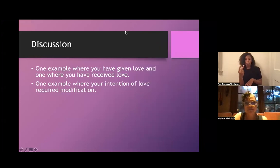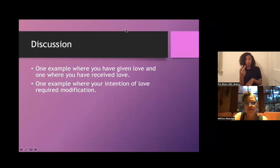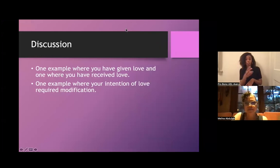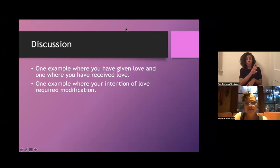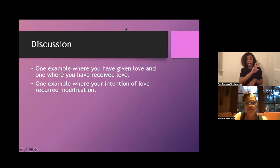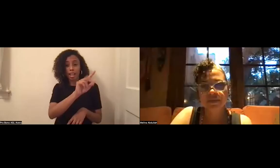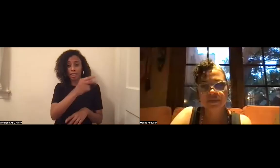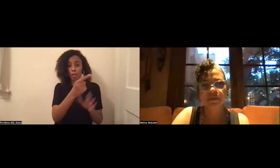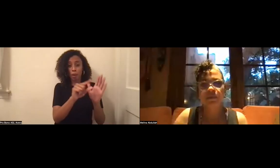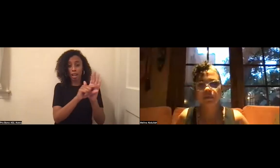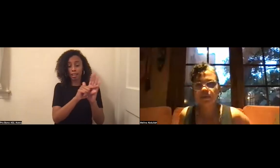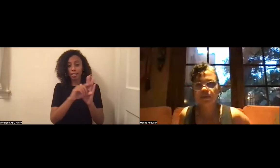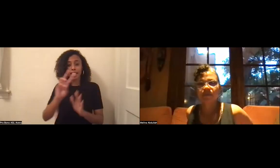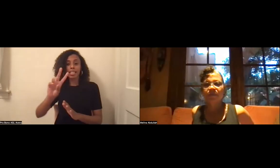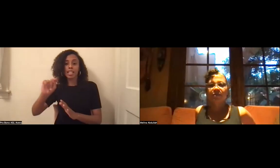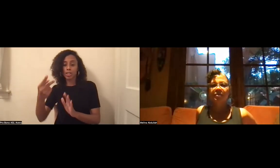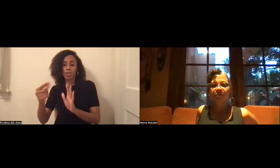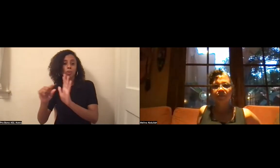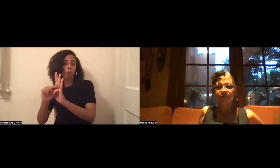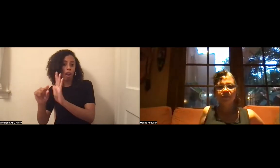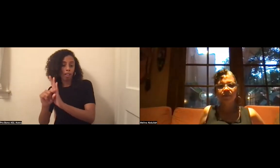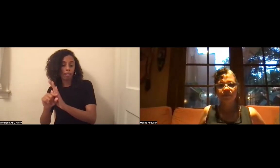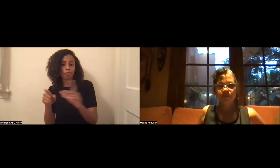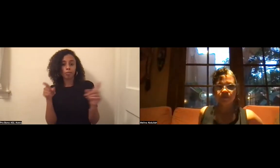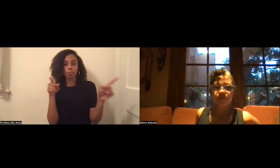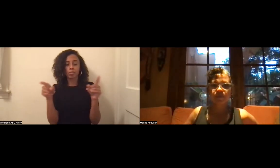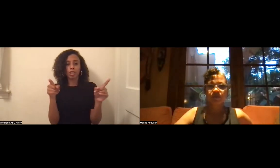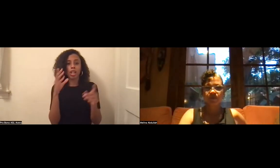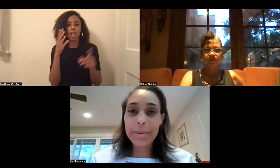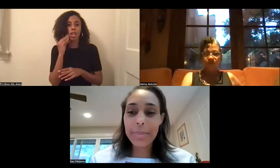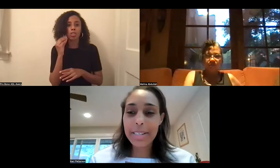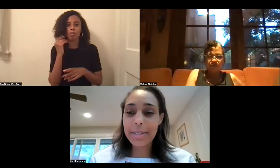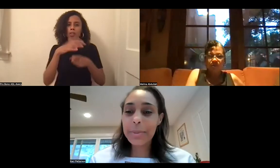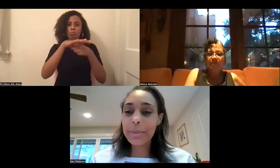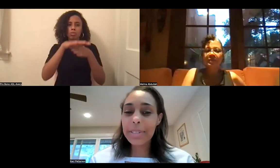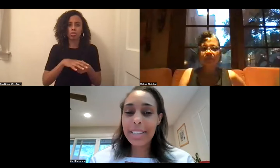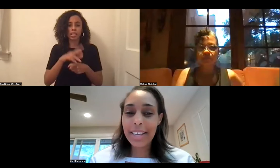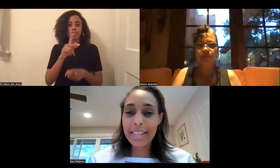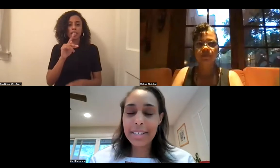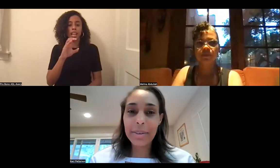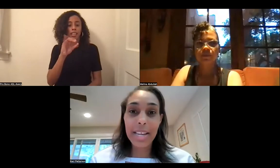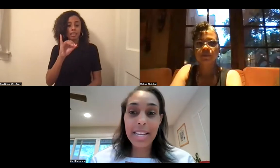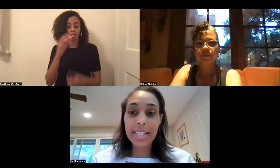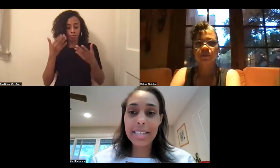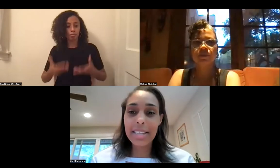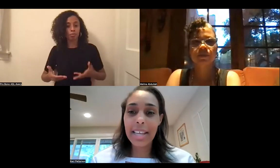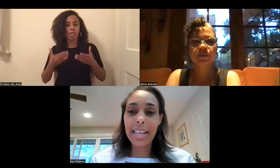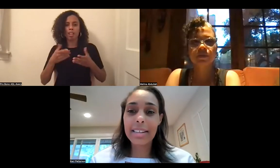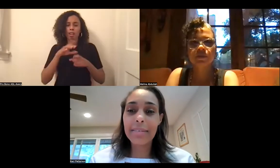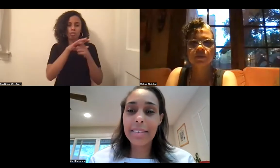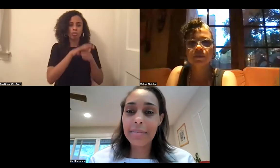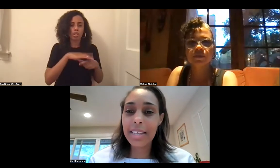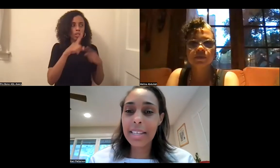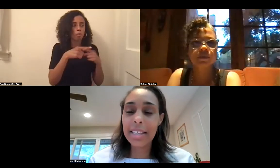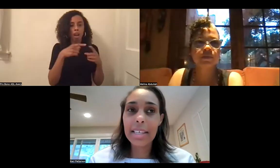grade. And they have experienced being very stressed out by school and grades,